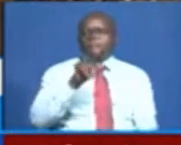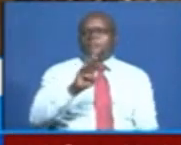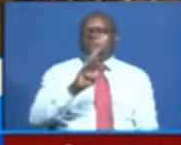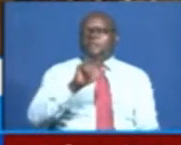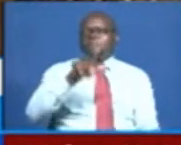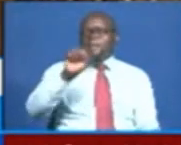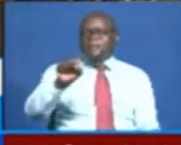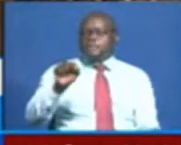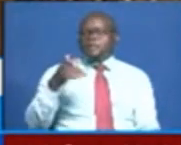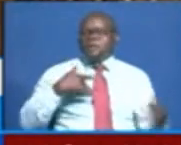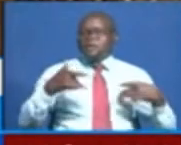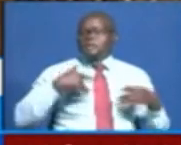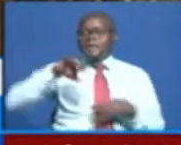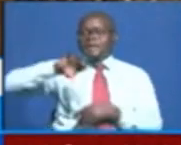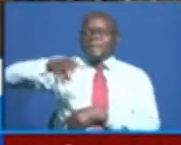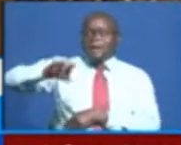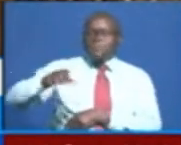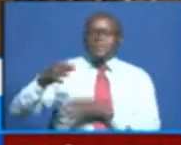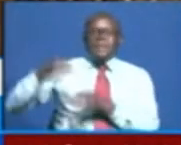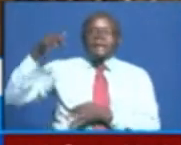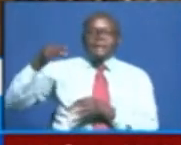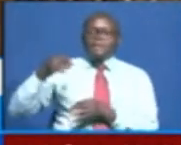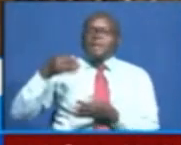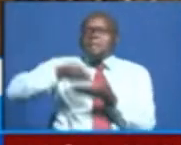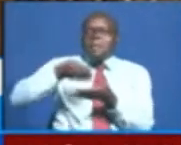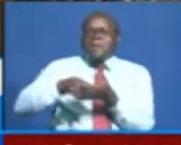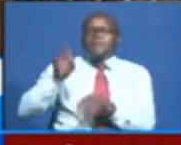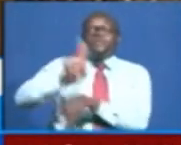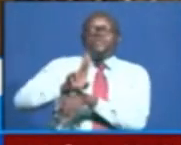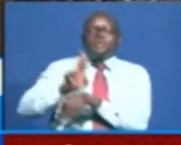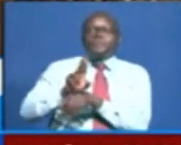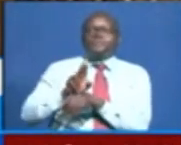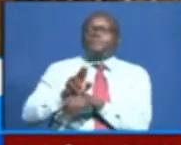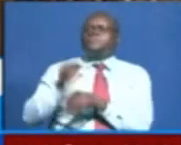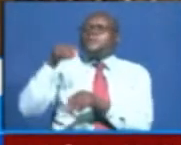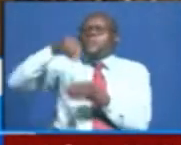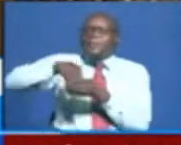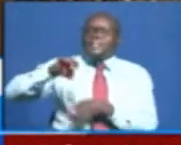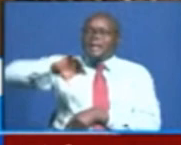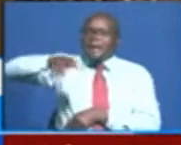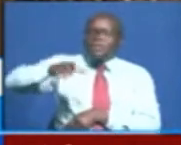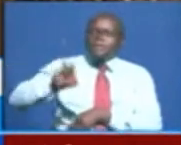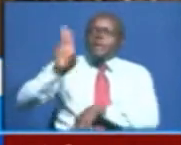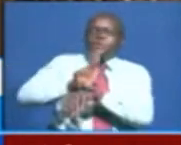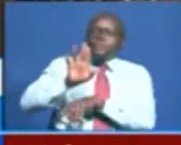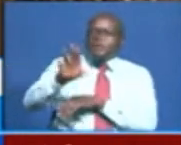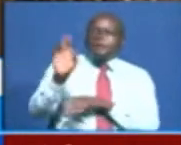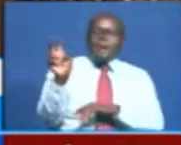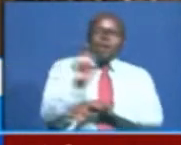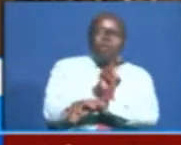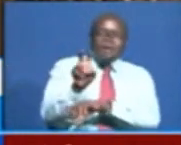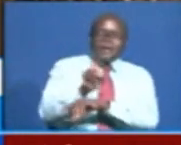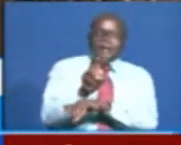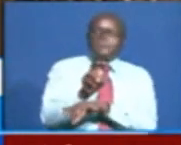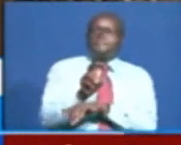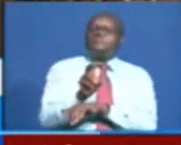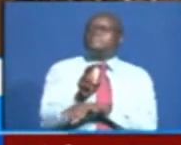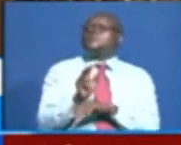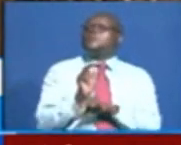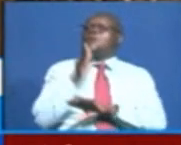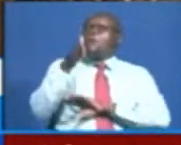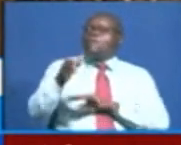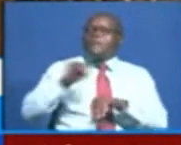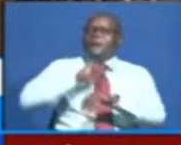counties, determines the allocation of revenue among counties, exercises oversight over the